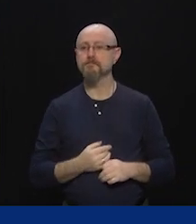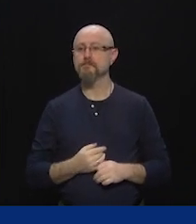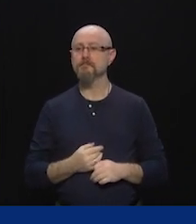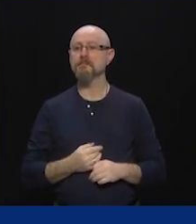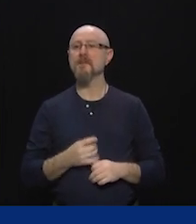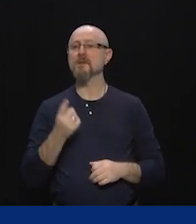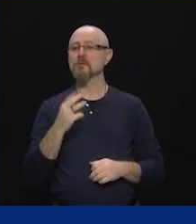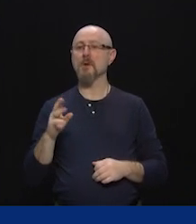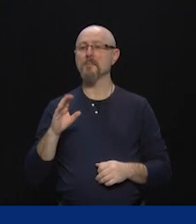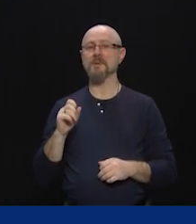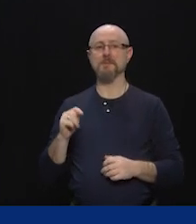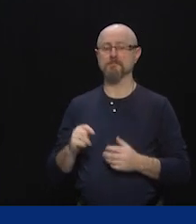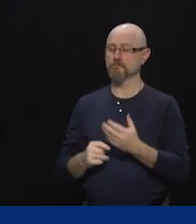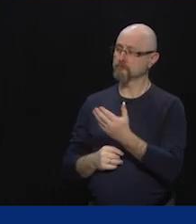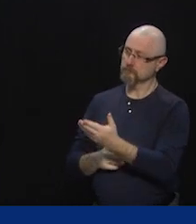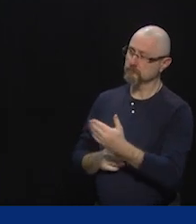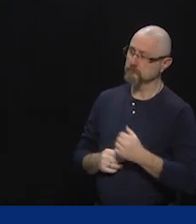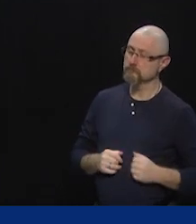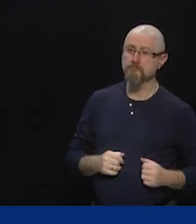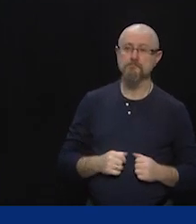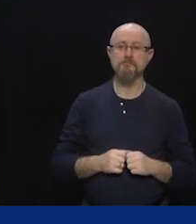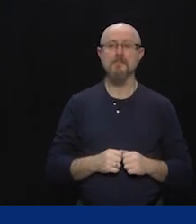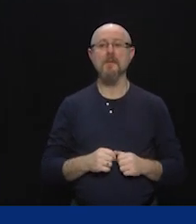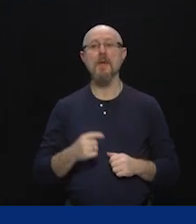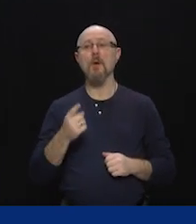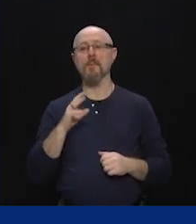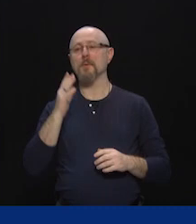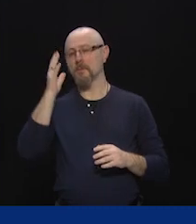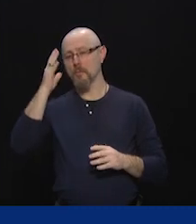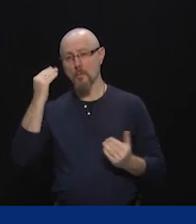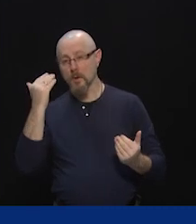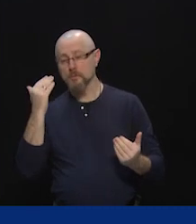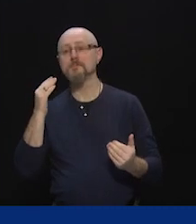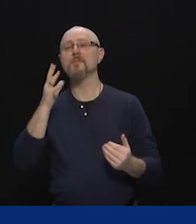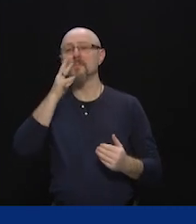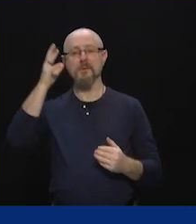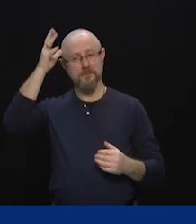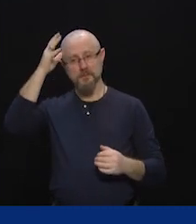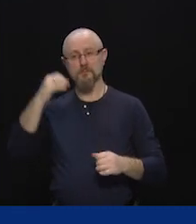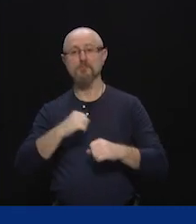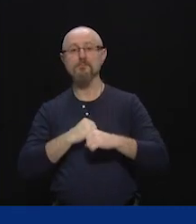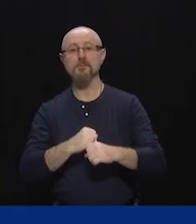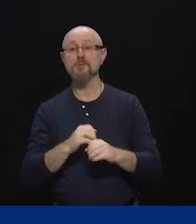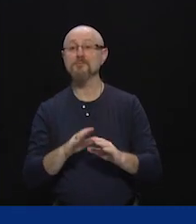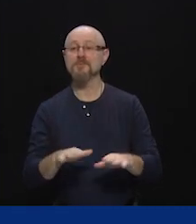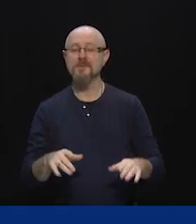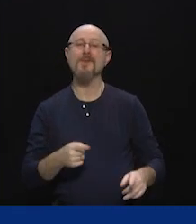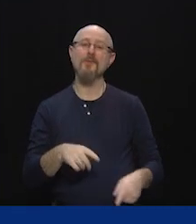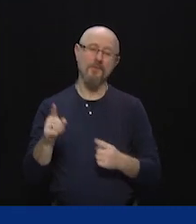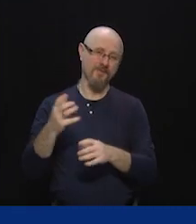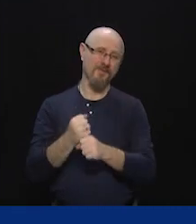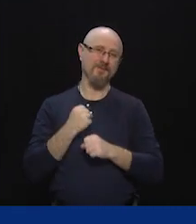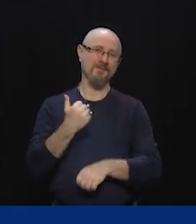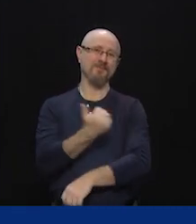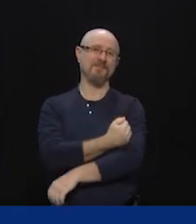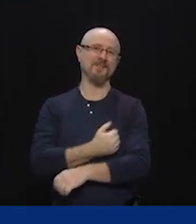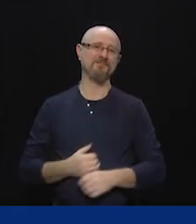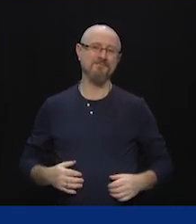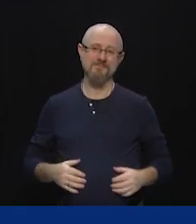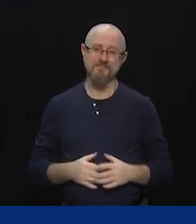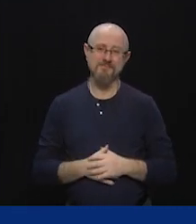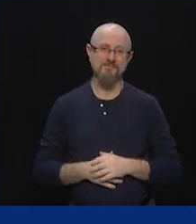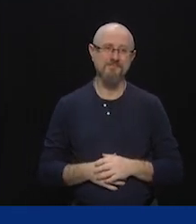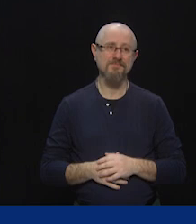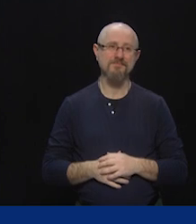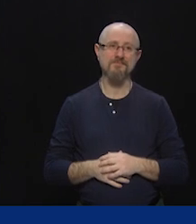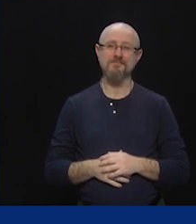by saying that what I hope parents do is protect their children who are eligible for vaccination by getting them vaccinated.